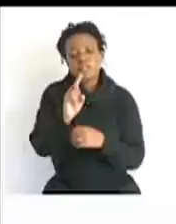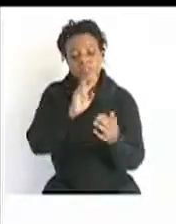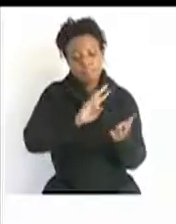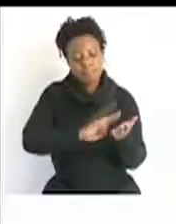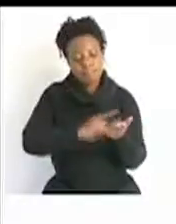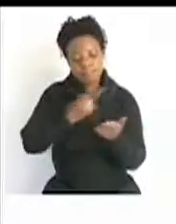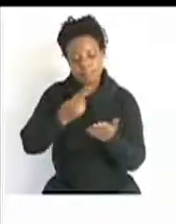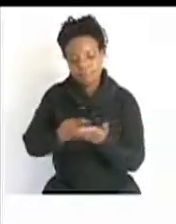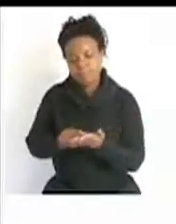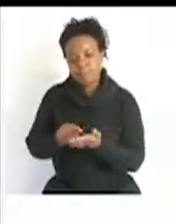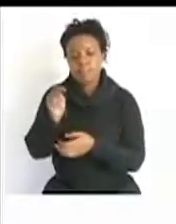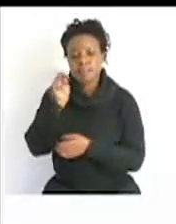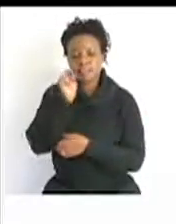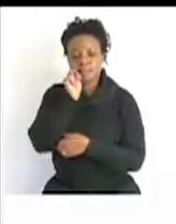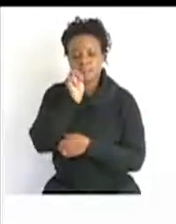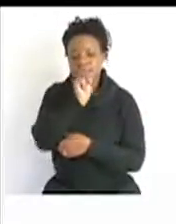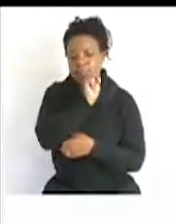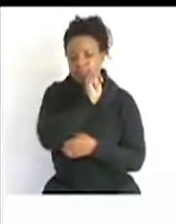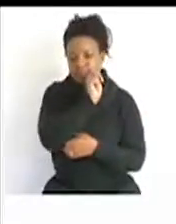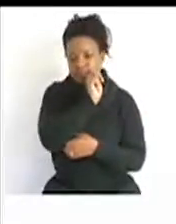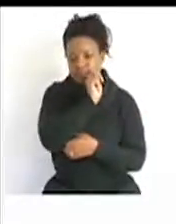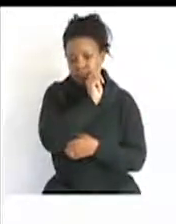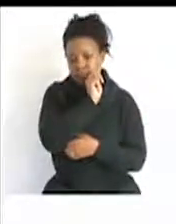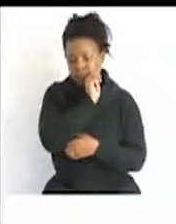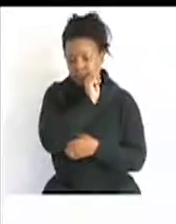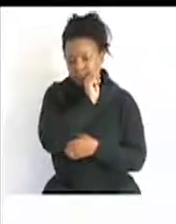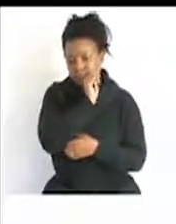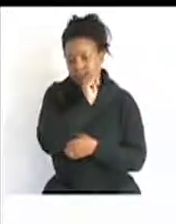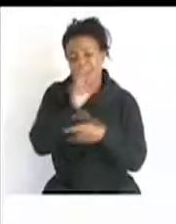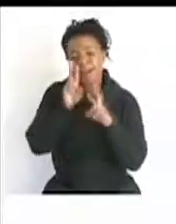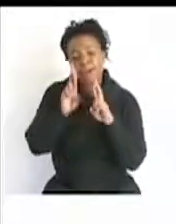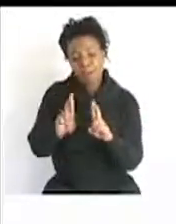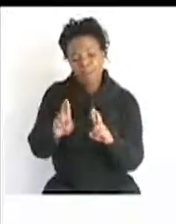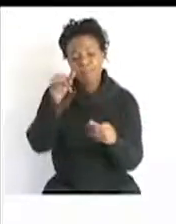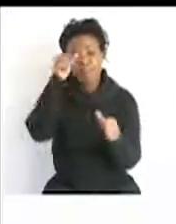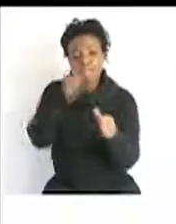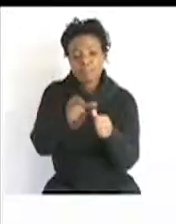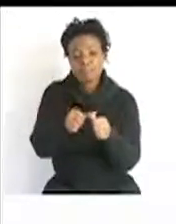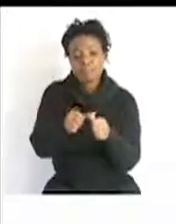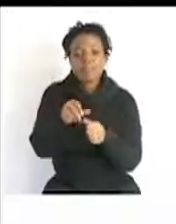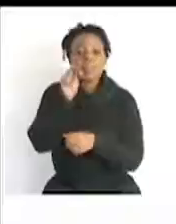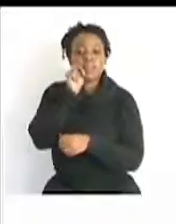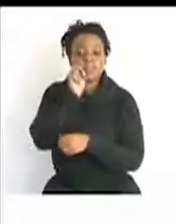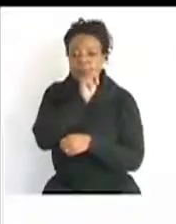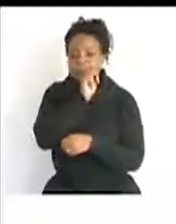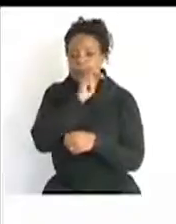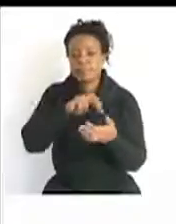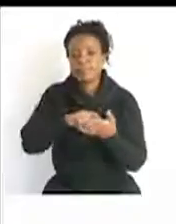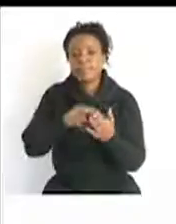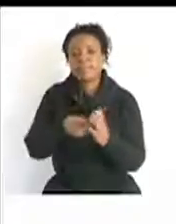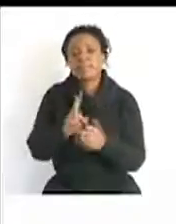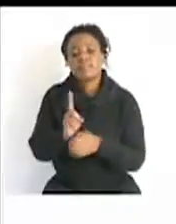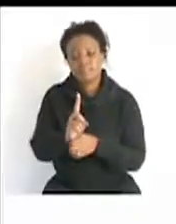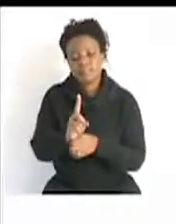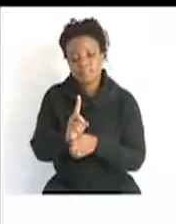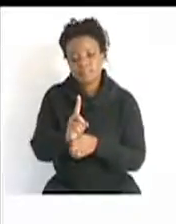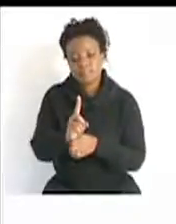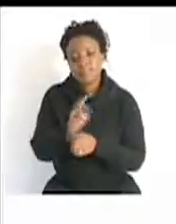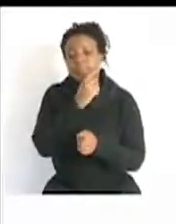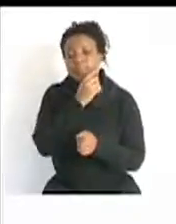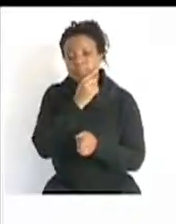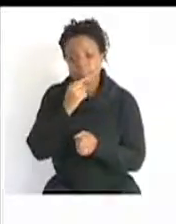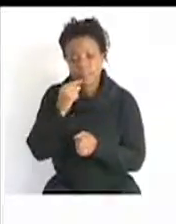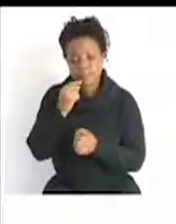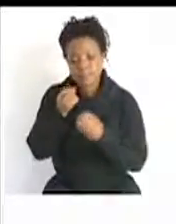can you still remember what a noun is? Yes, you can still remember what a noun is. A noun is a naming